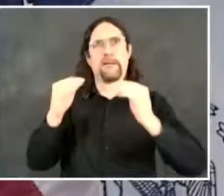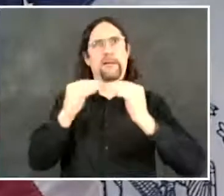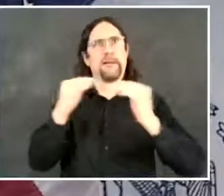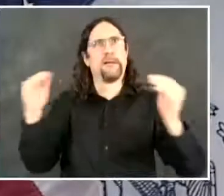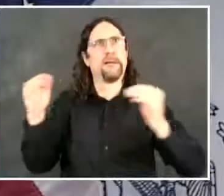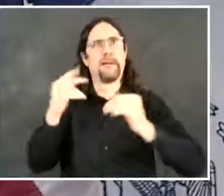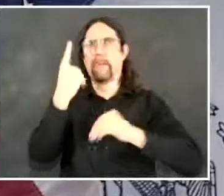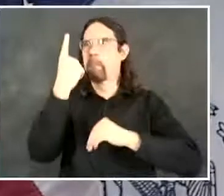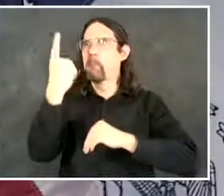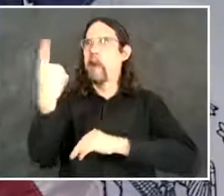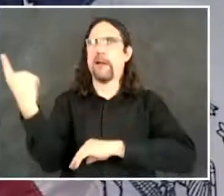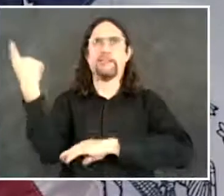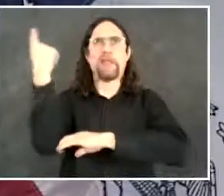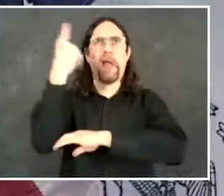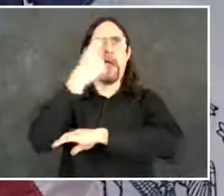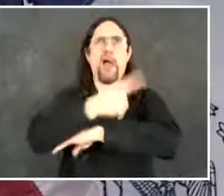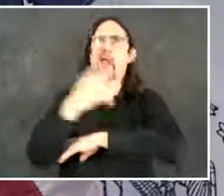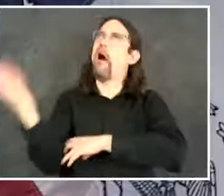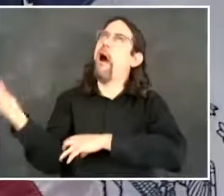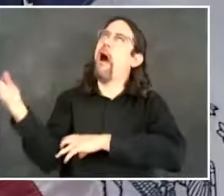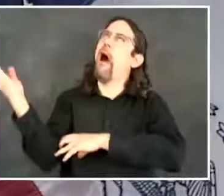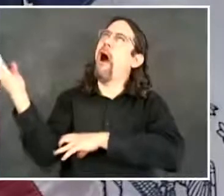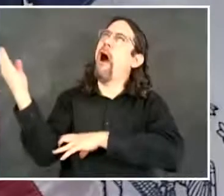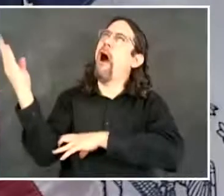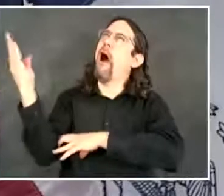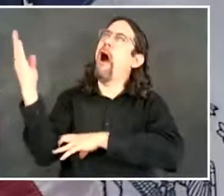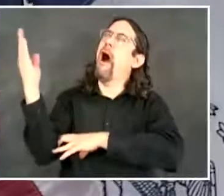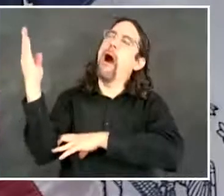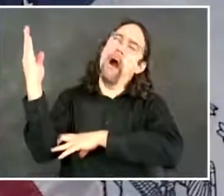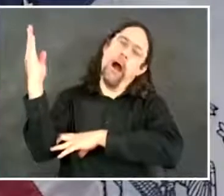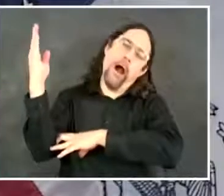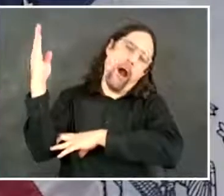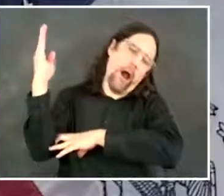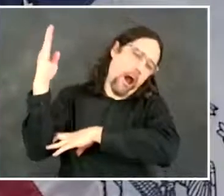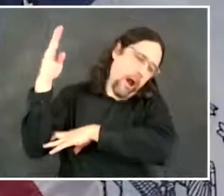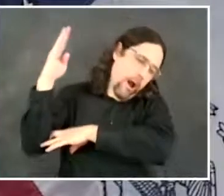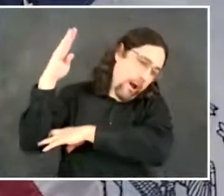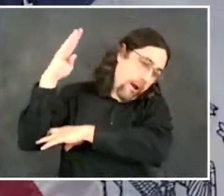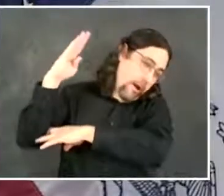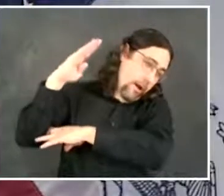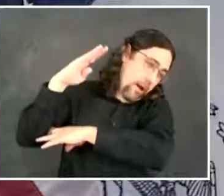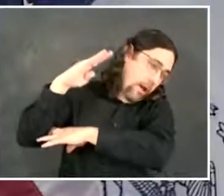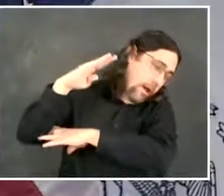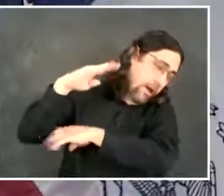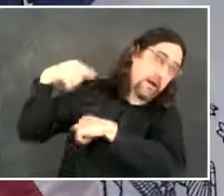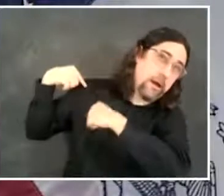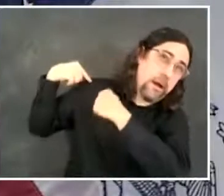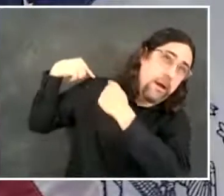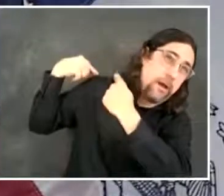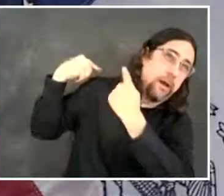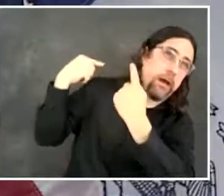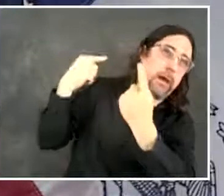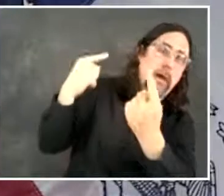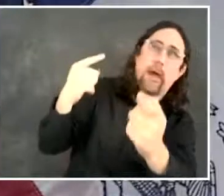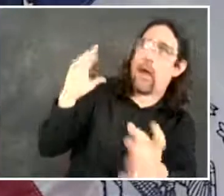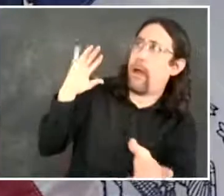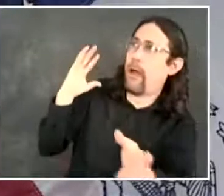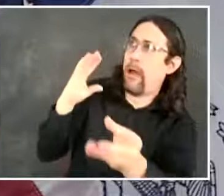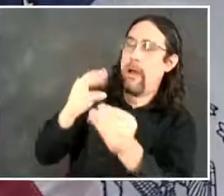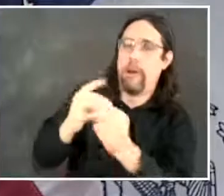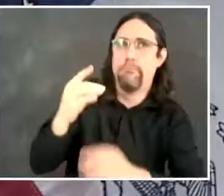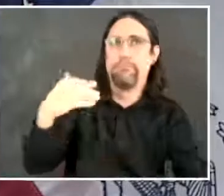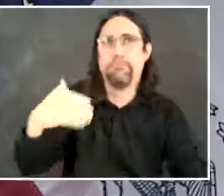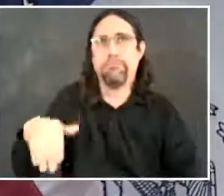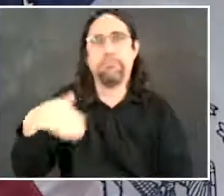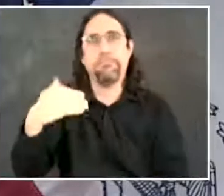the frustrations of everything we used to think was a routine being disrupted. And we're all trying to make sense of it, and everyone's doing their best and trying to help each